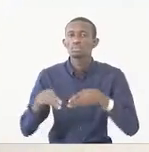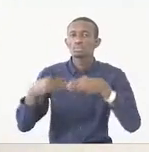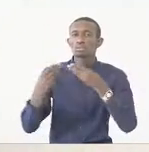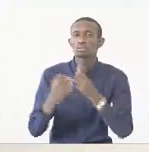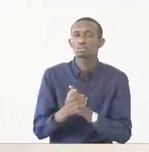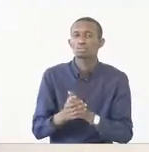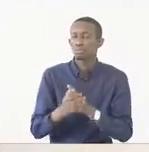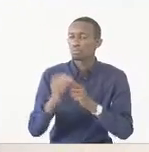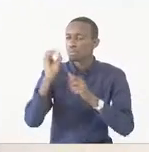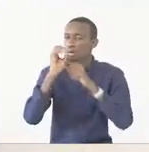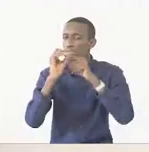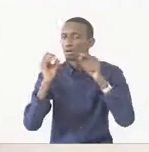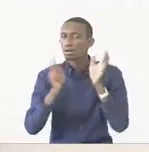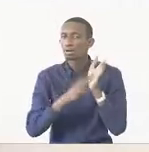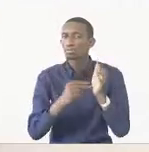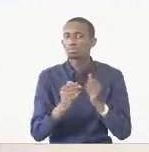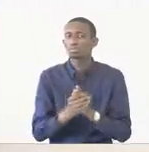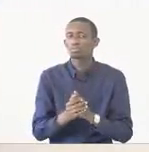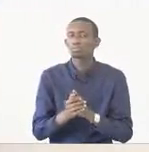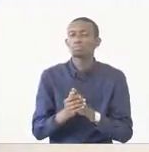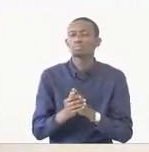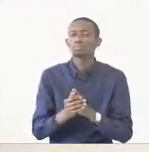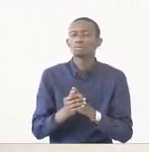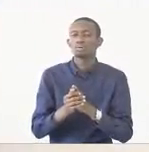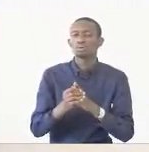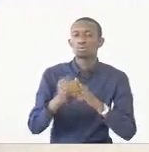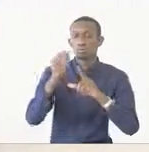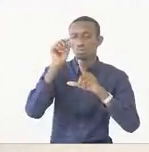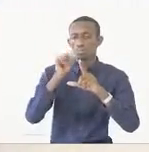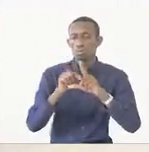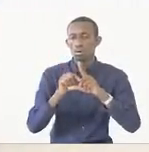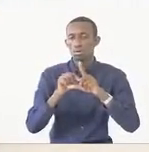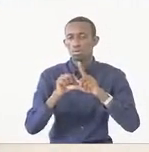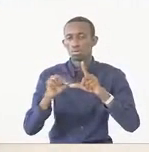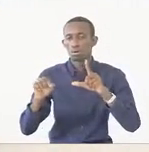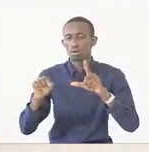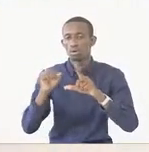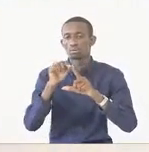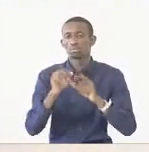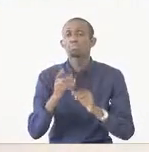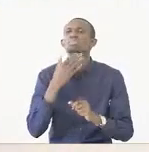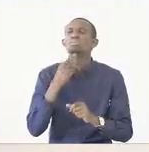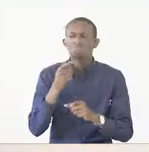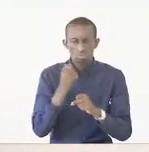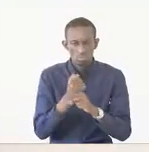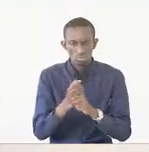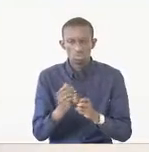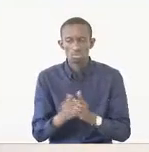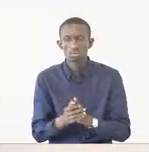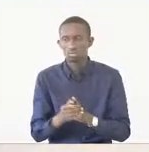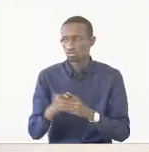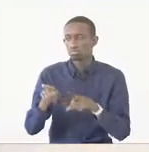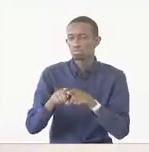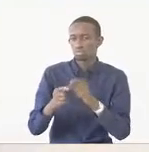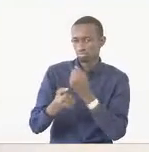theta, which is equal to the angle. So I want you now to make it as an